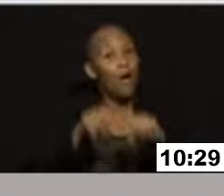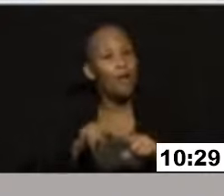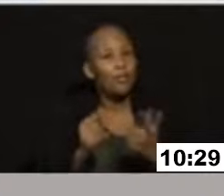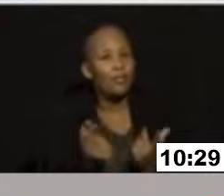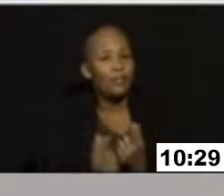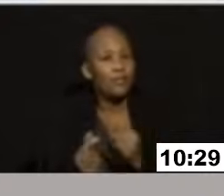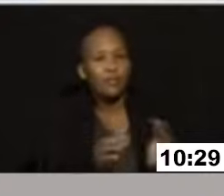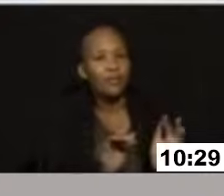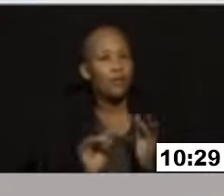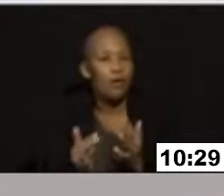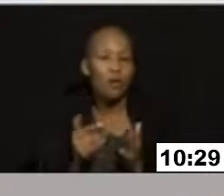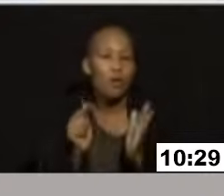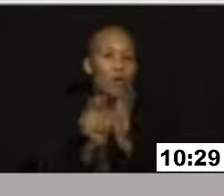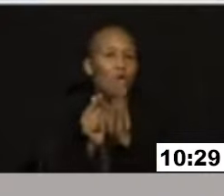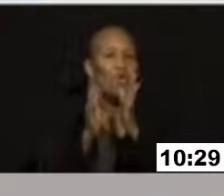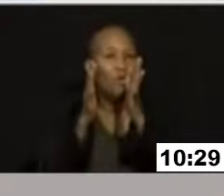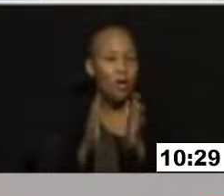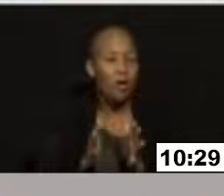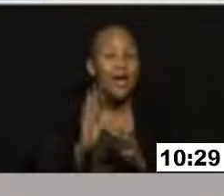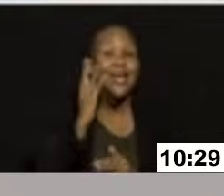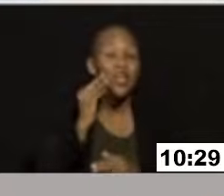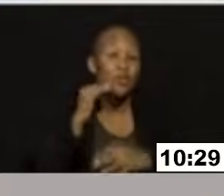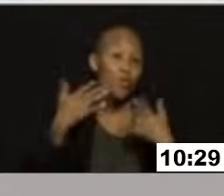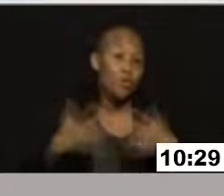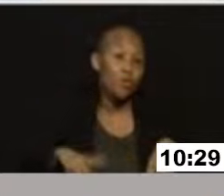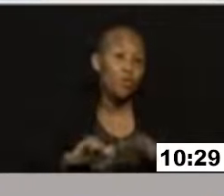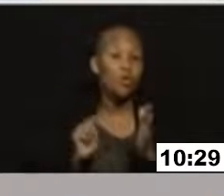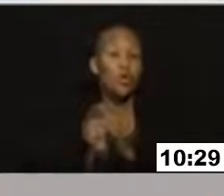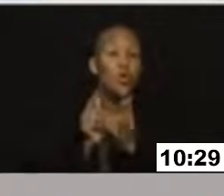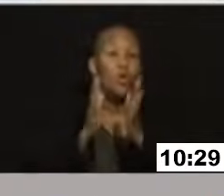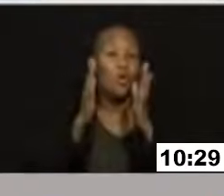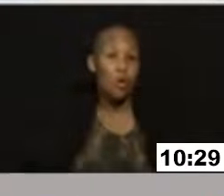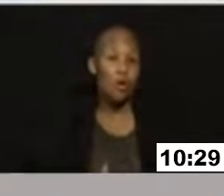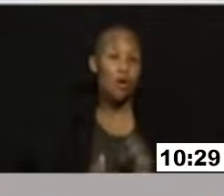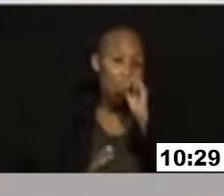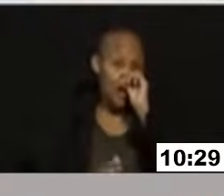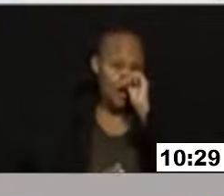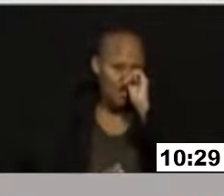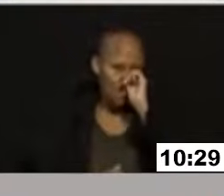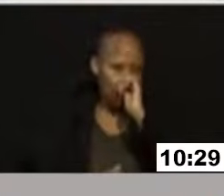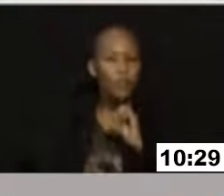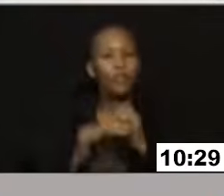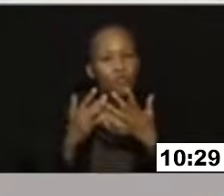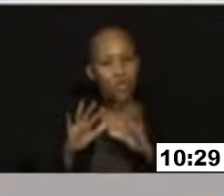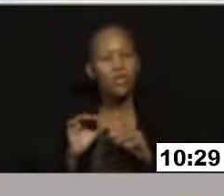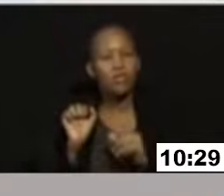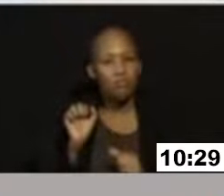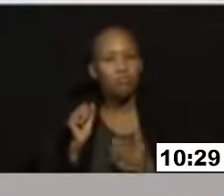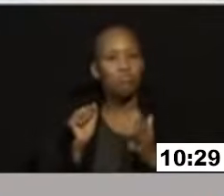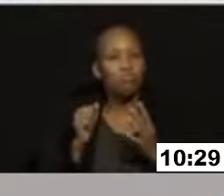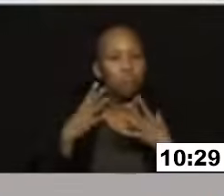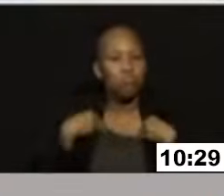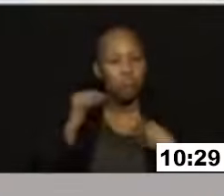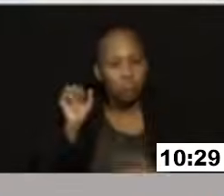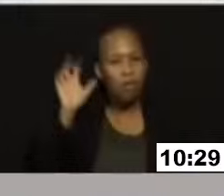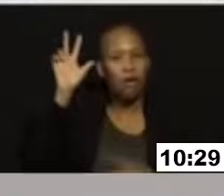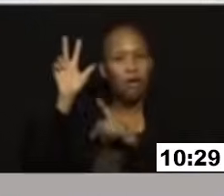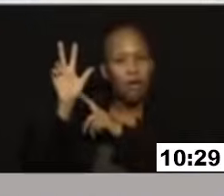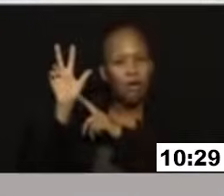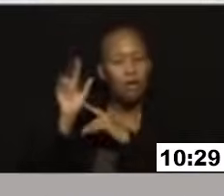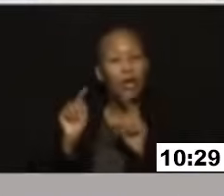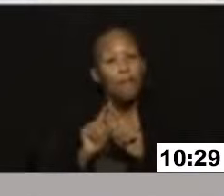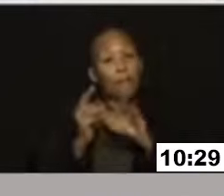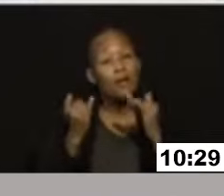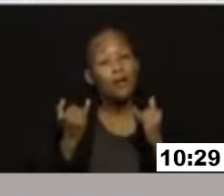by an attorney, an experienced attorney, and made under oath. But you don't need to get